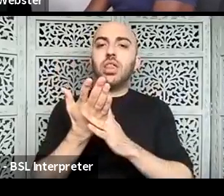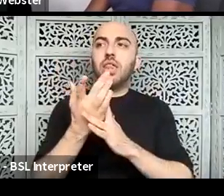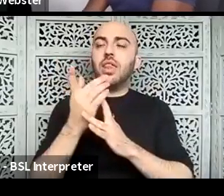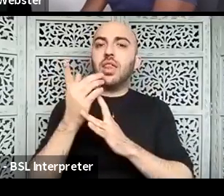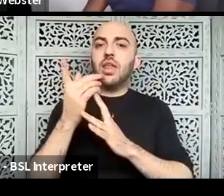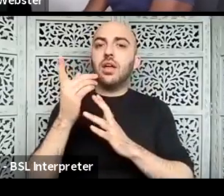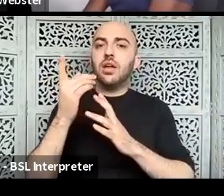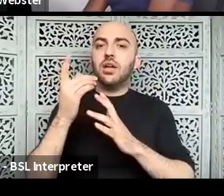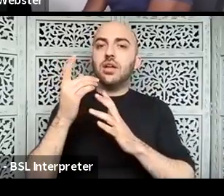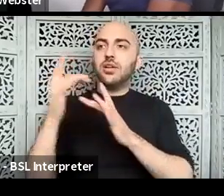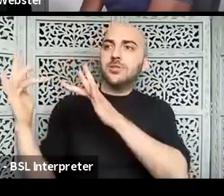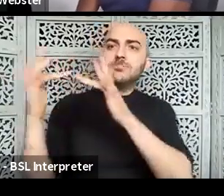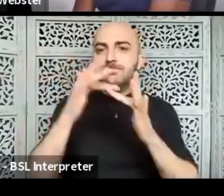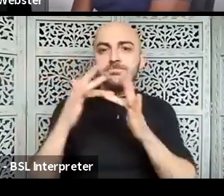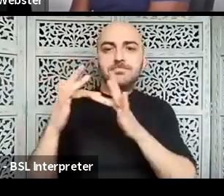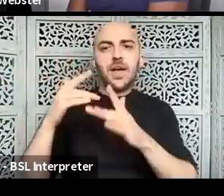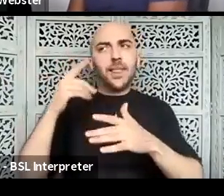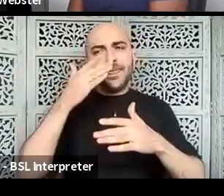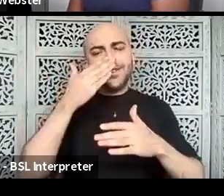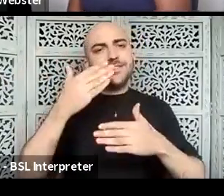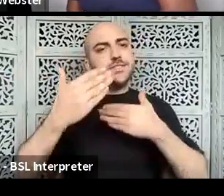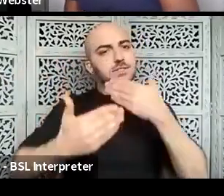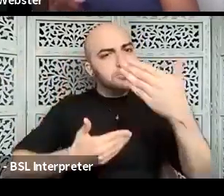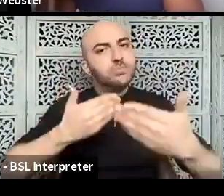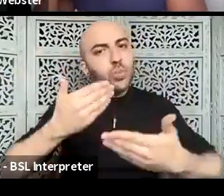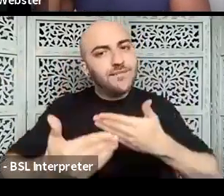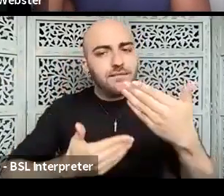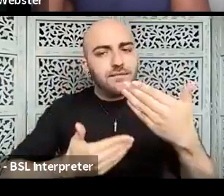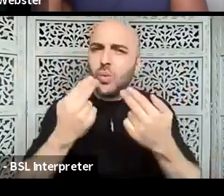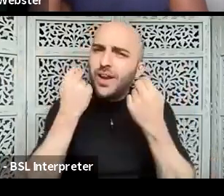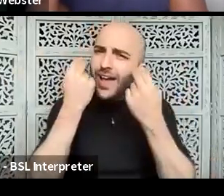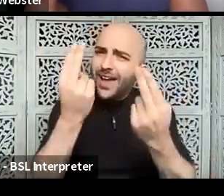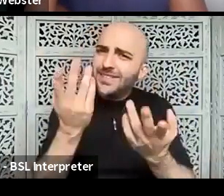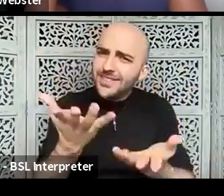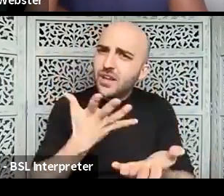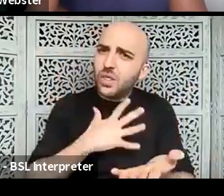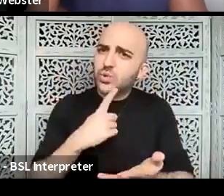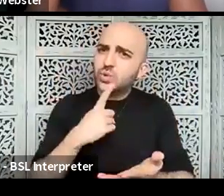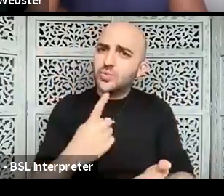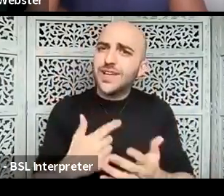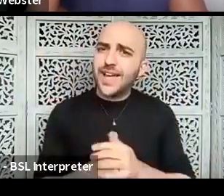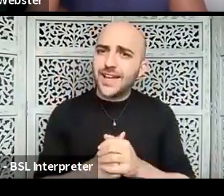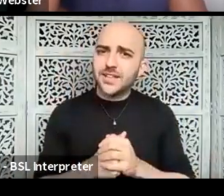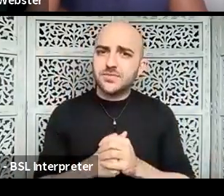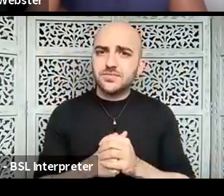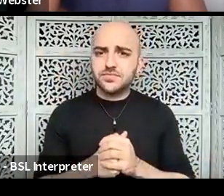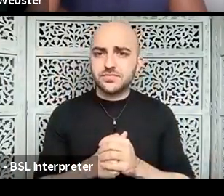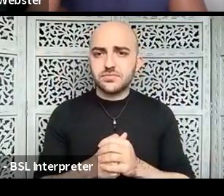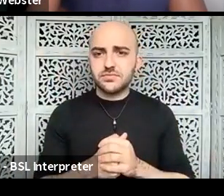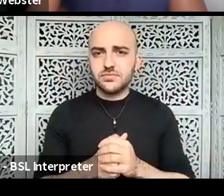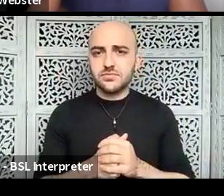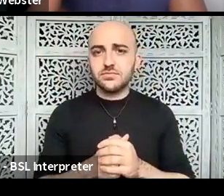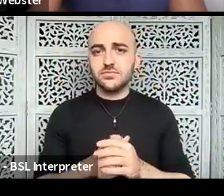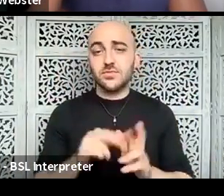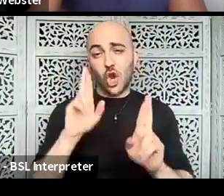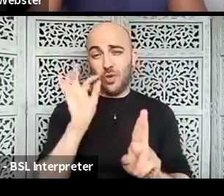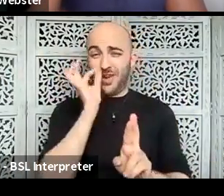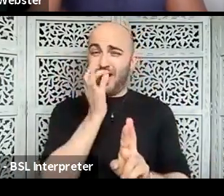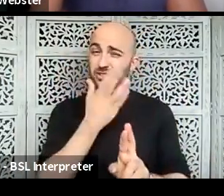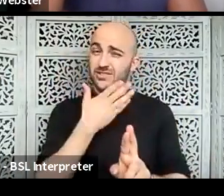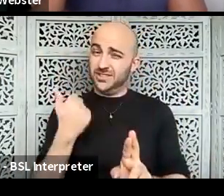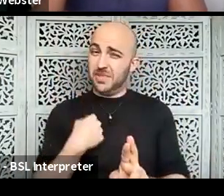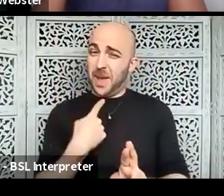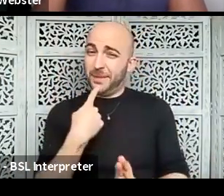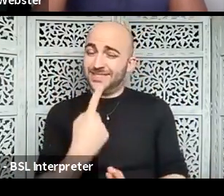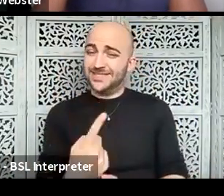are moving forward in that sense. Adeel, what would you like to say? I hope Caroline doesn't mind me saying this, but